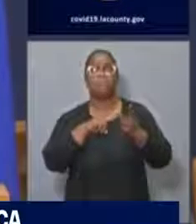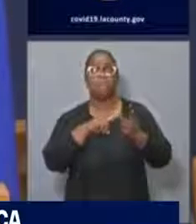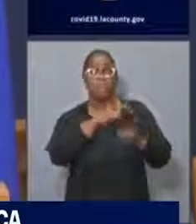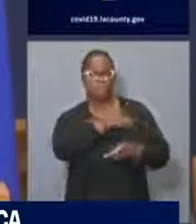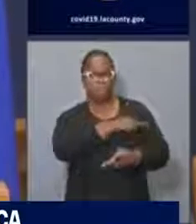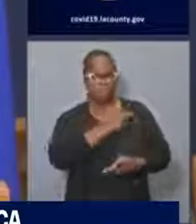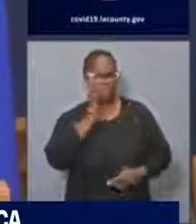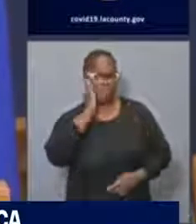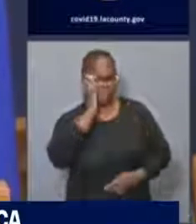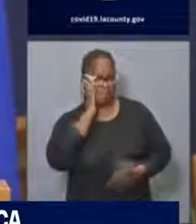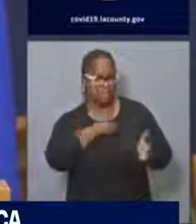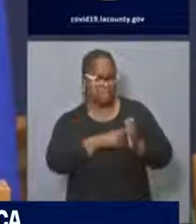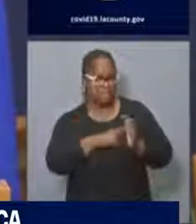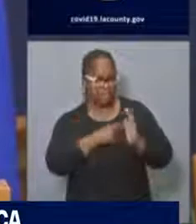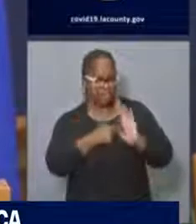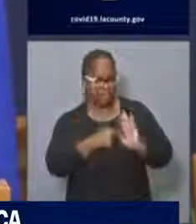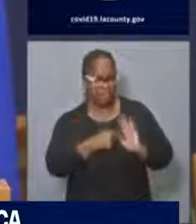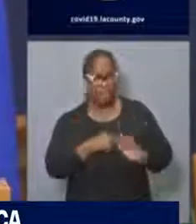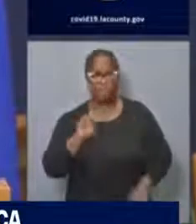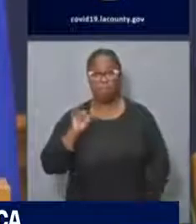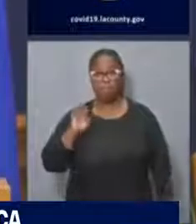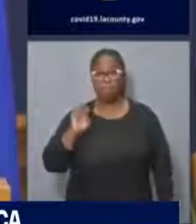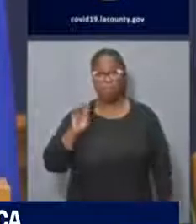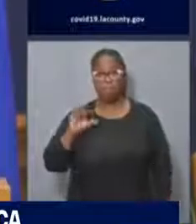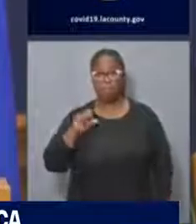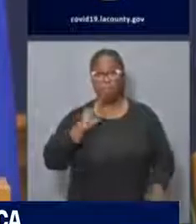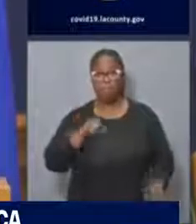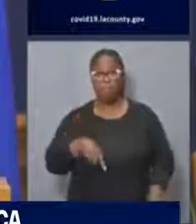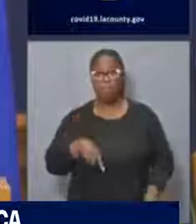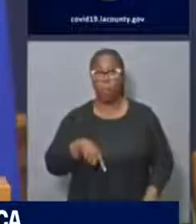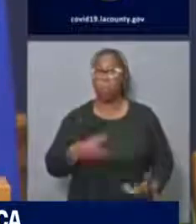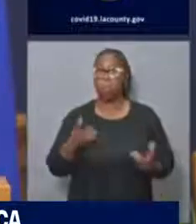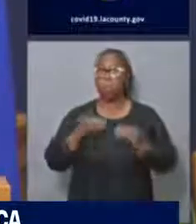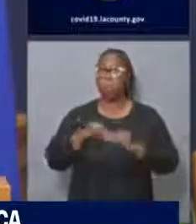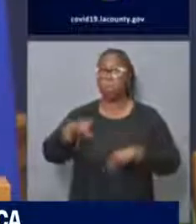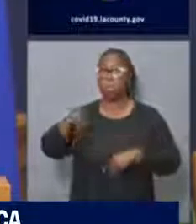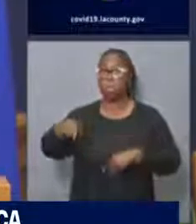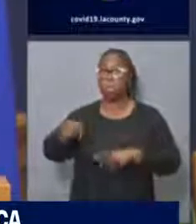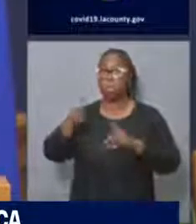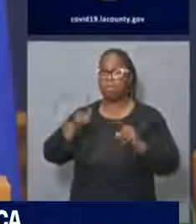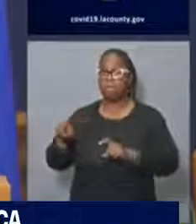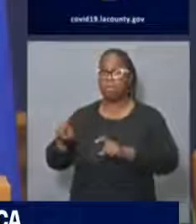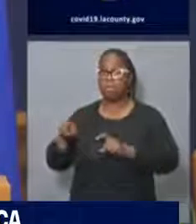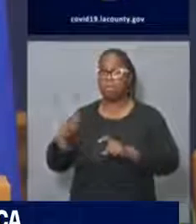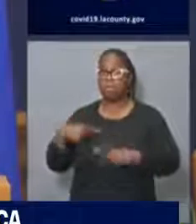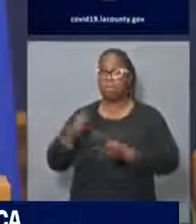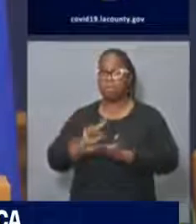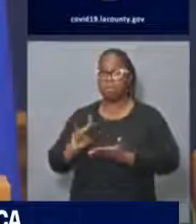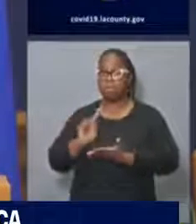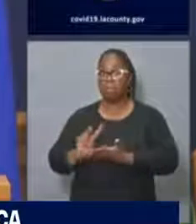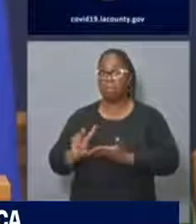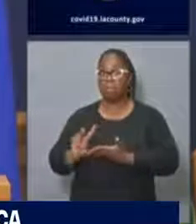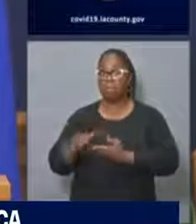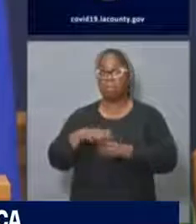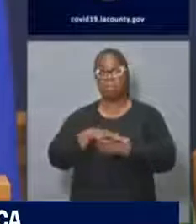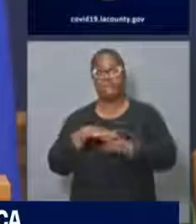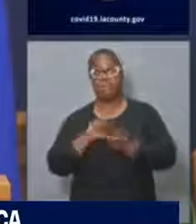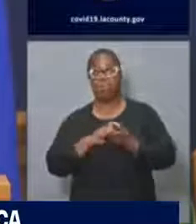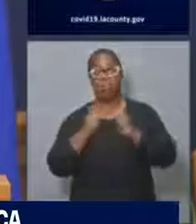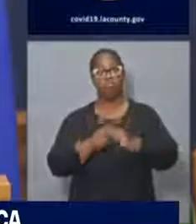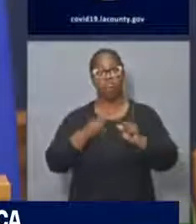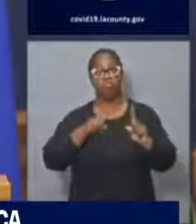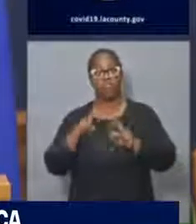model. There are many media reports that as a result of increased demand for testing over the last week or two, that the county changed its